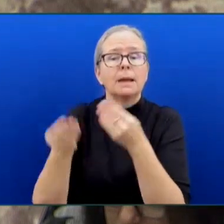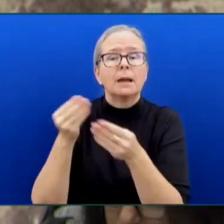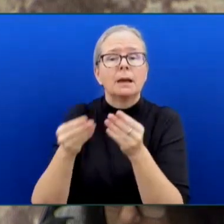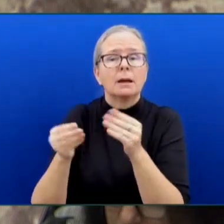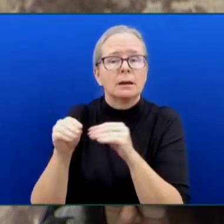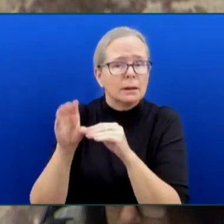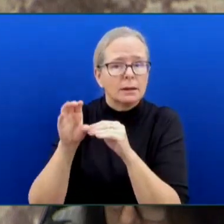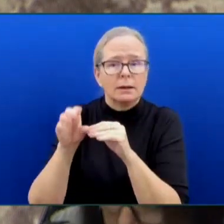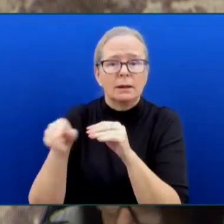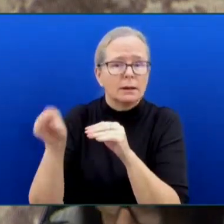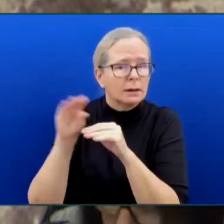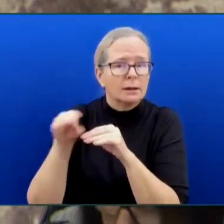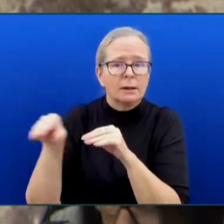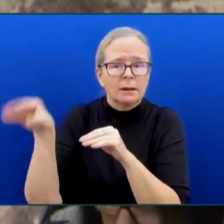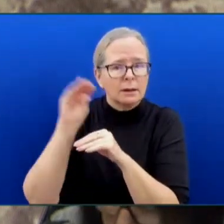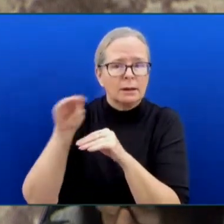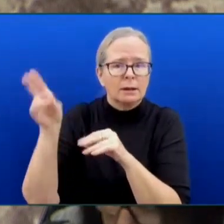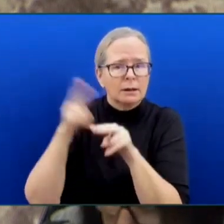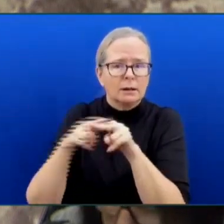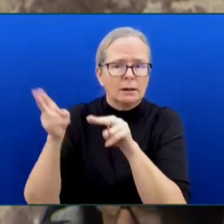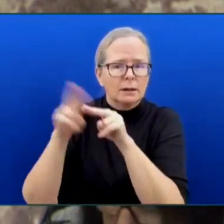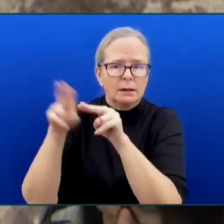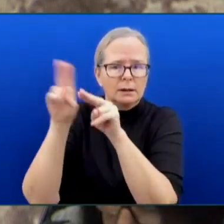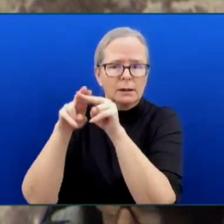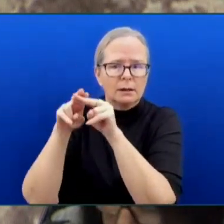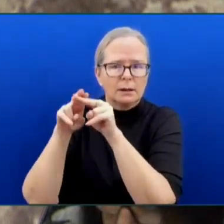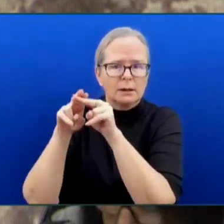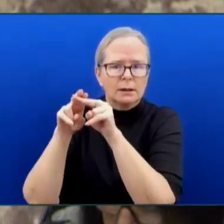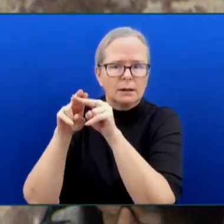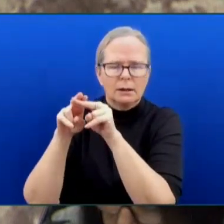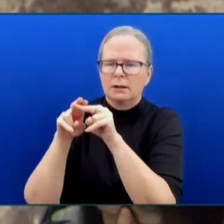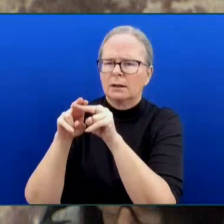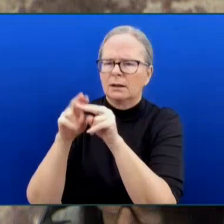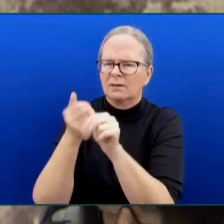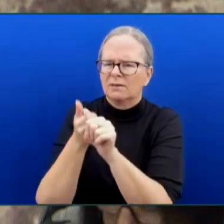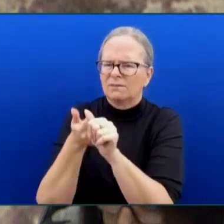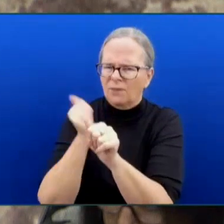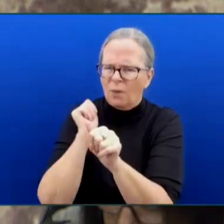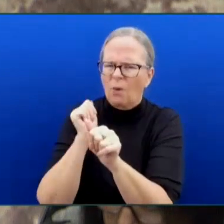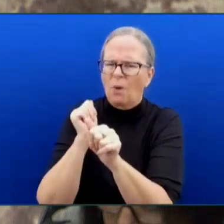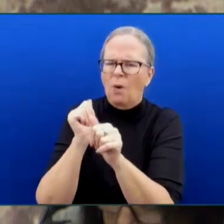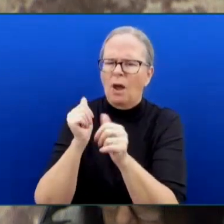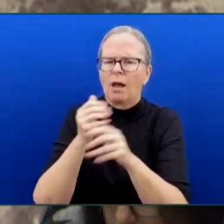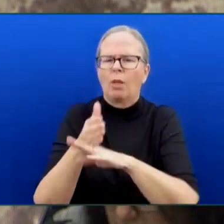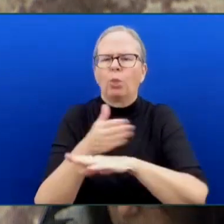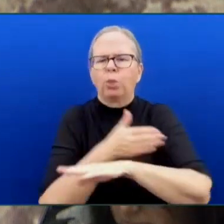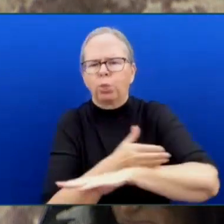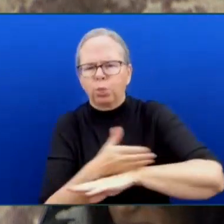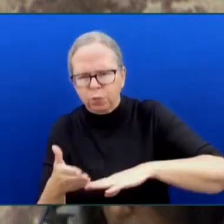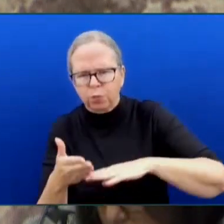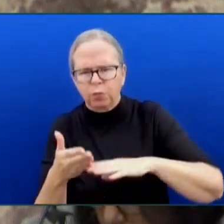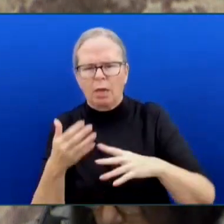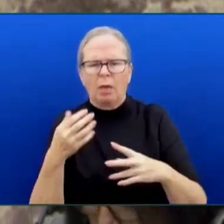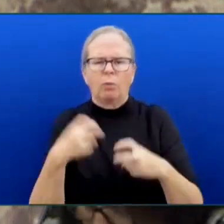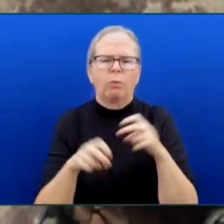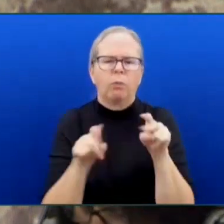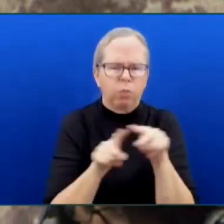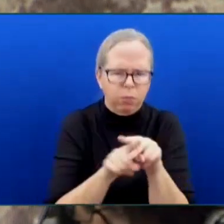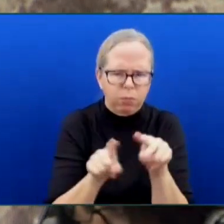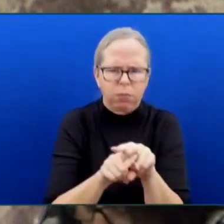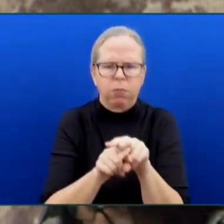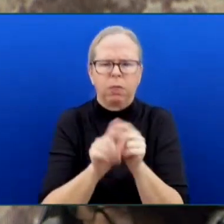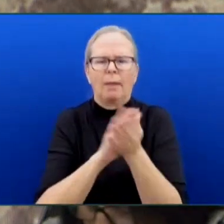to homelessness. We're supporting young people, children and youth actually living in out-of-care placements, unlike under the